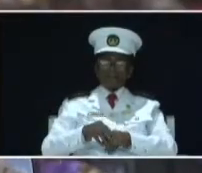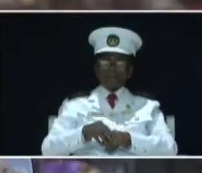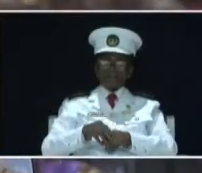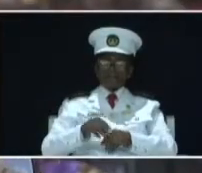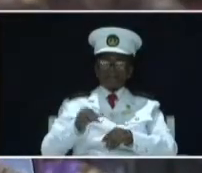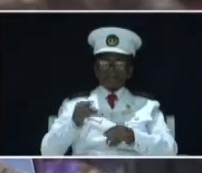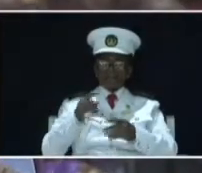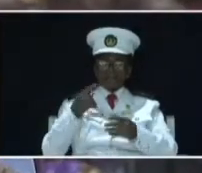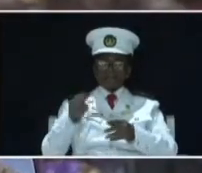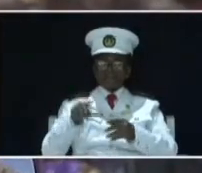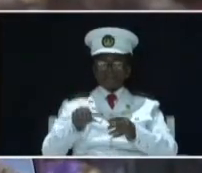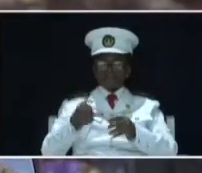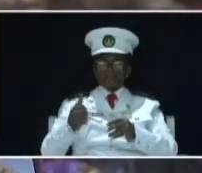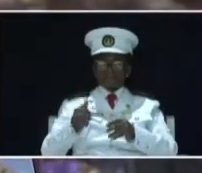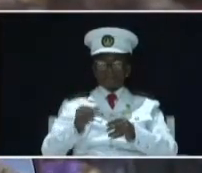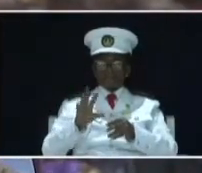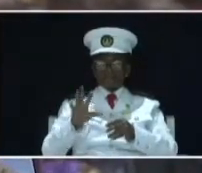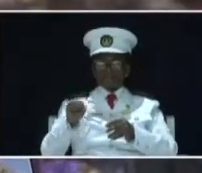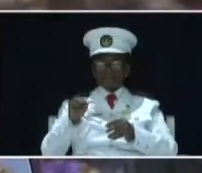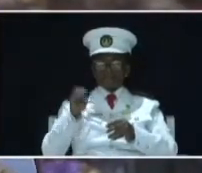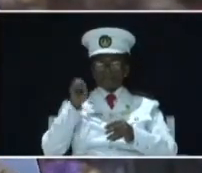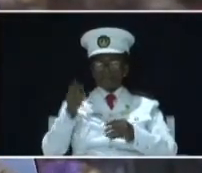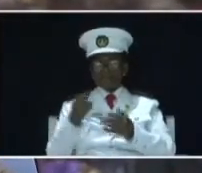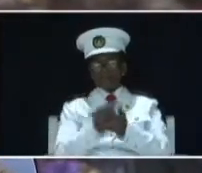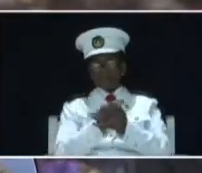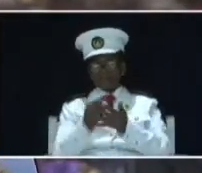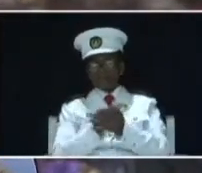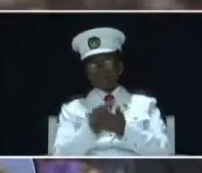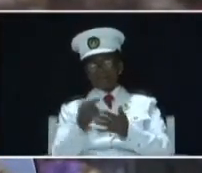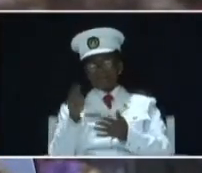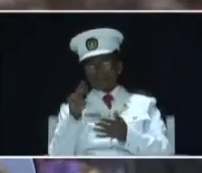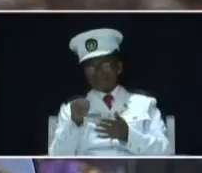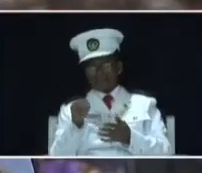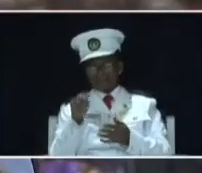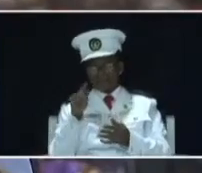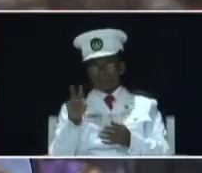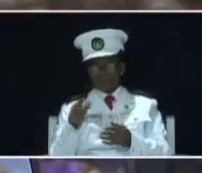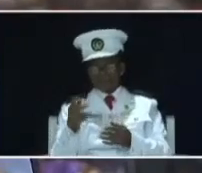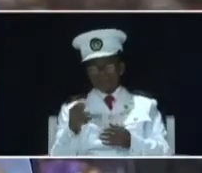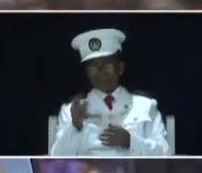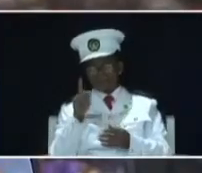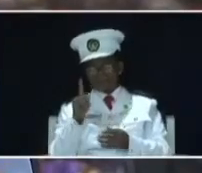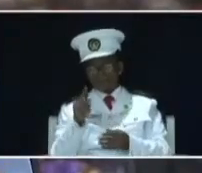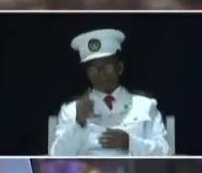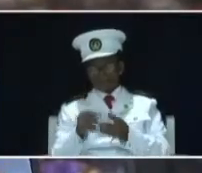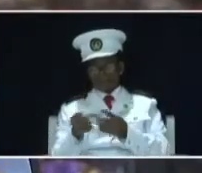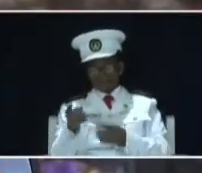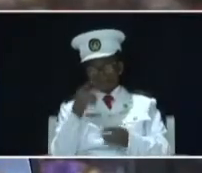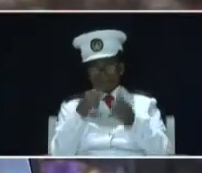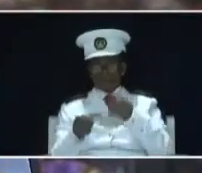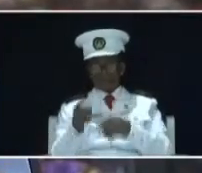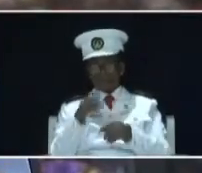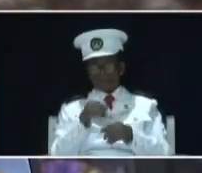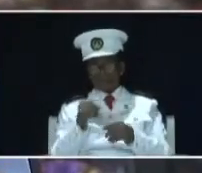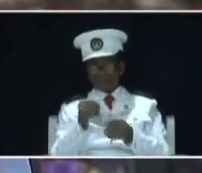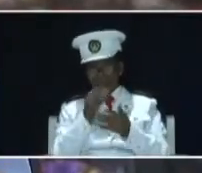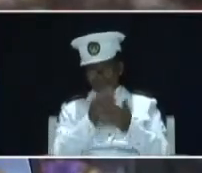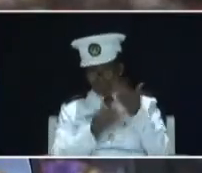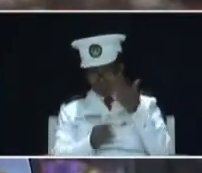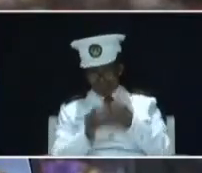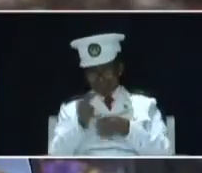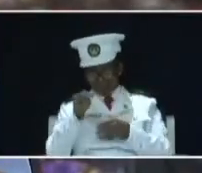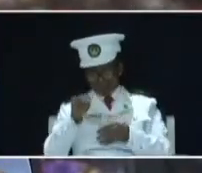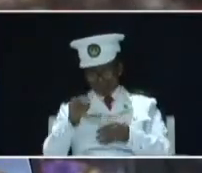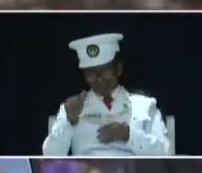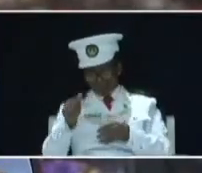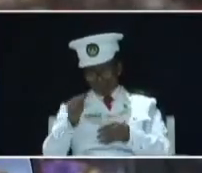and captain came, he roasted them. The third one came and humbled himself. And God spoke